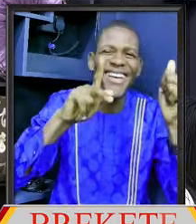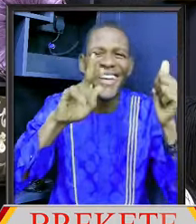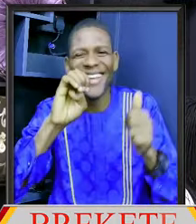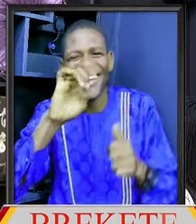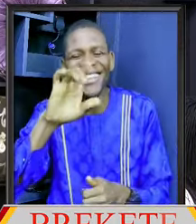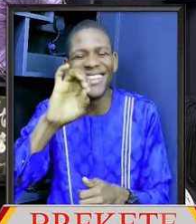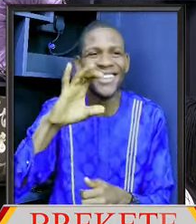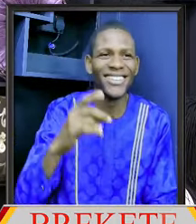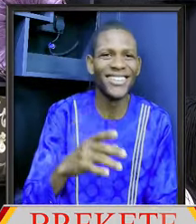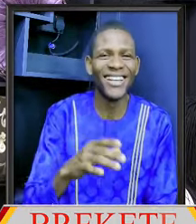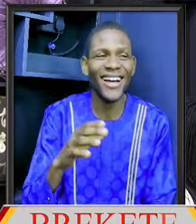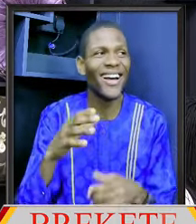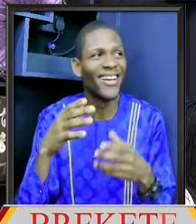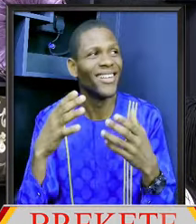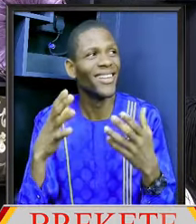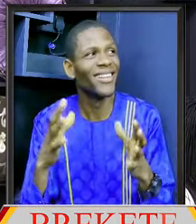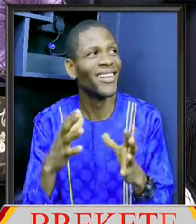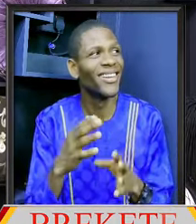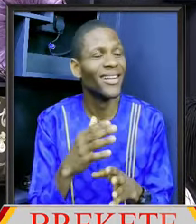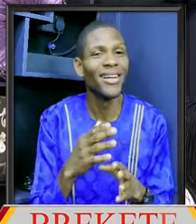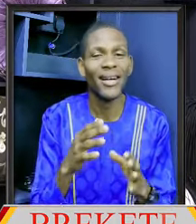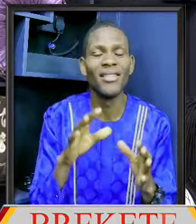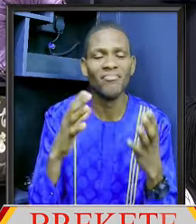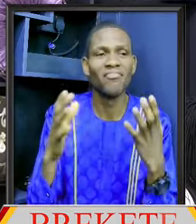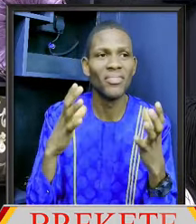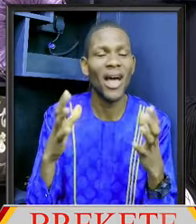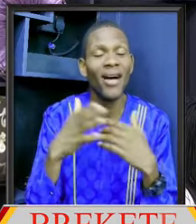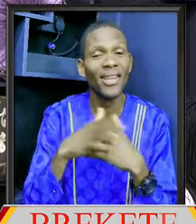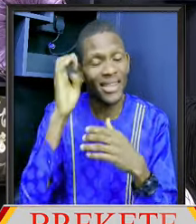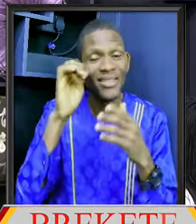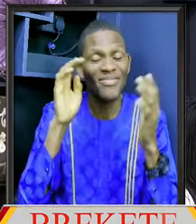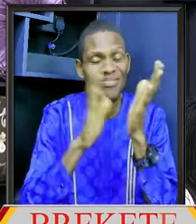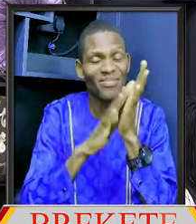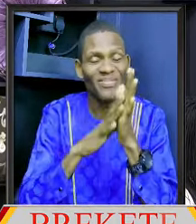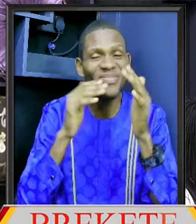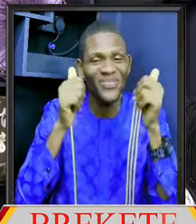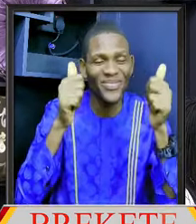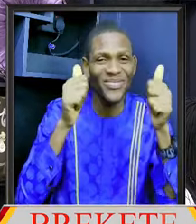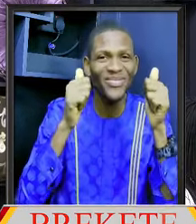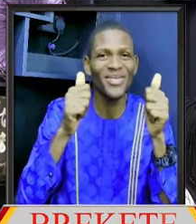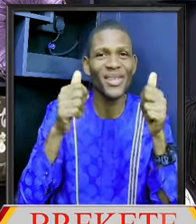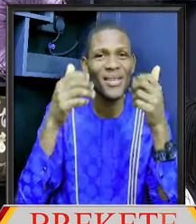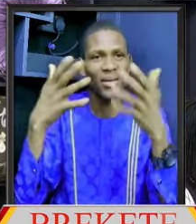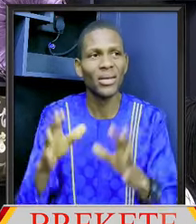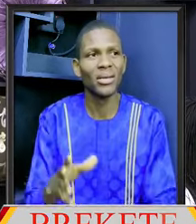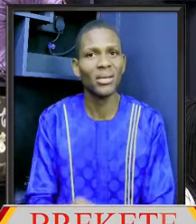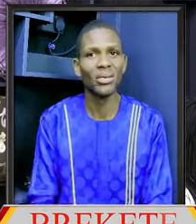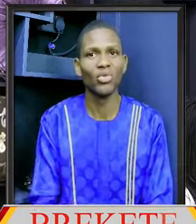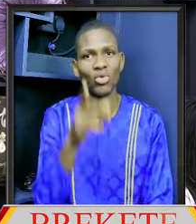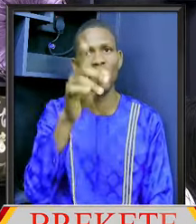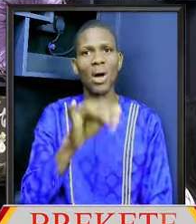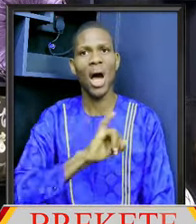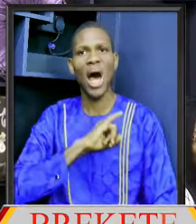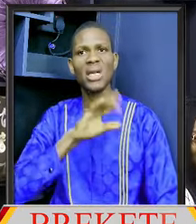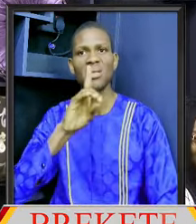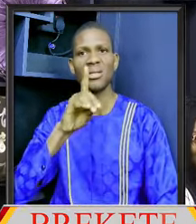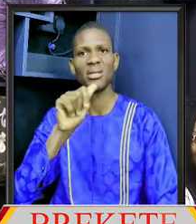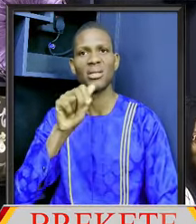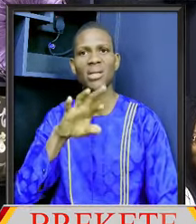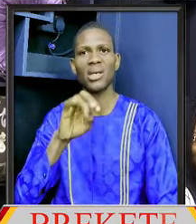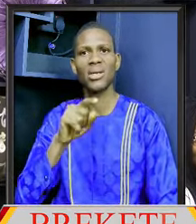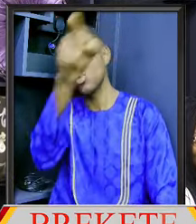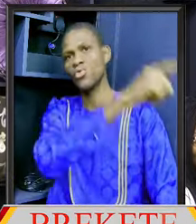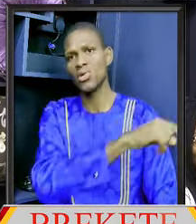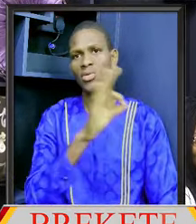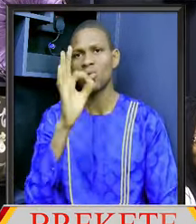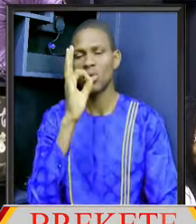Kelechi. This one, as per prayer. I just they compare. After he praise you finish. He say, I dare you. Ah. If you no